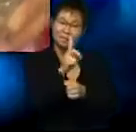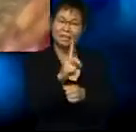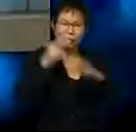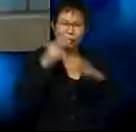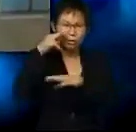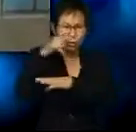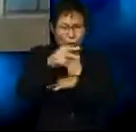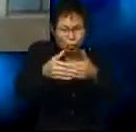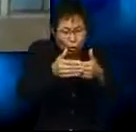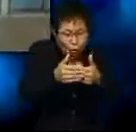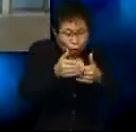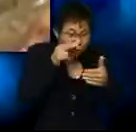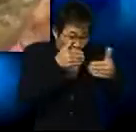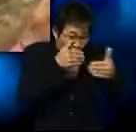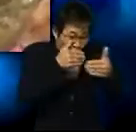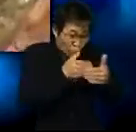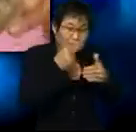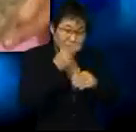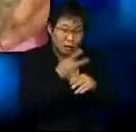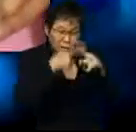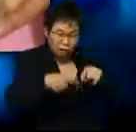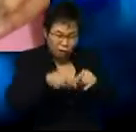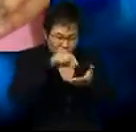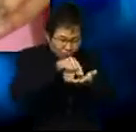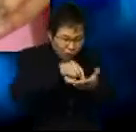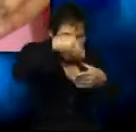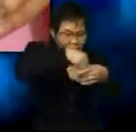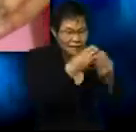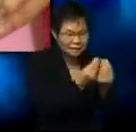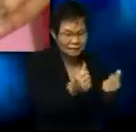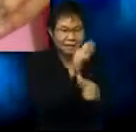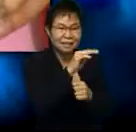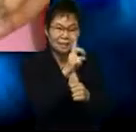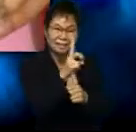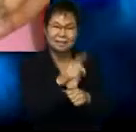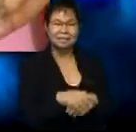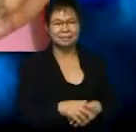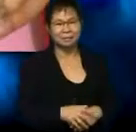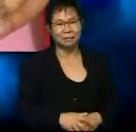If you look closely, you can see different types of particles in the sand.